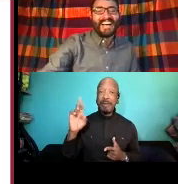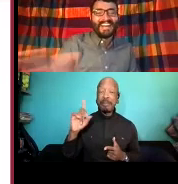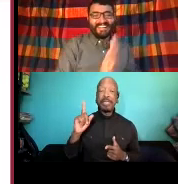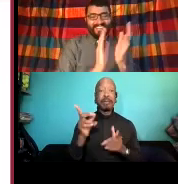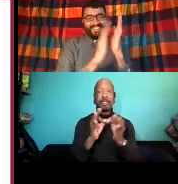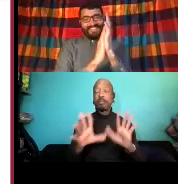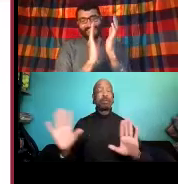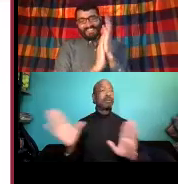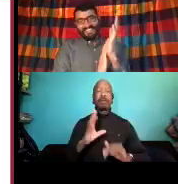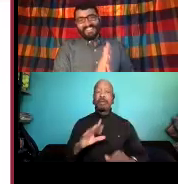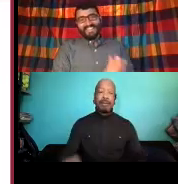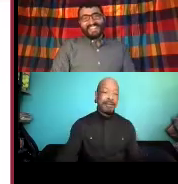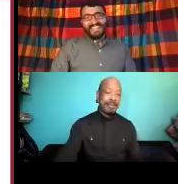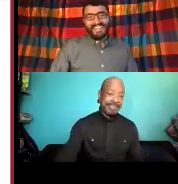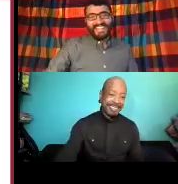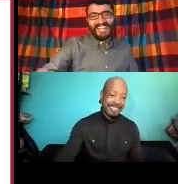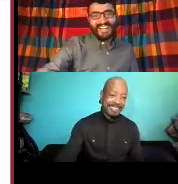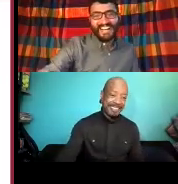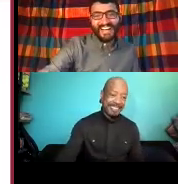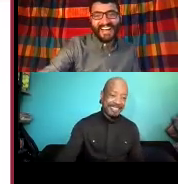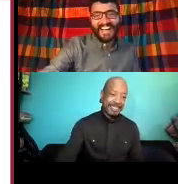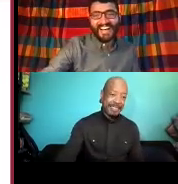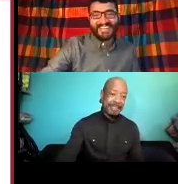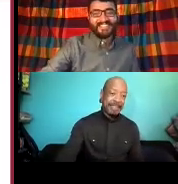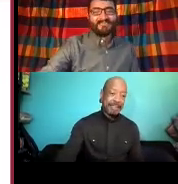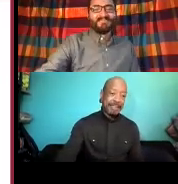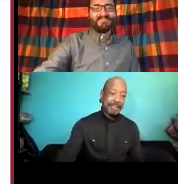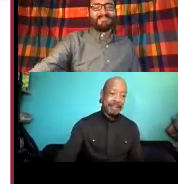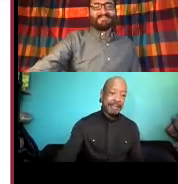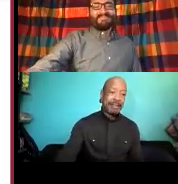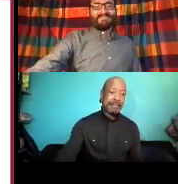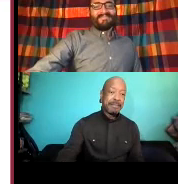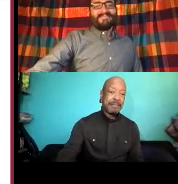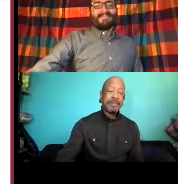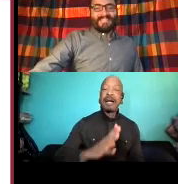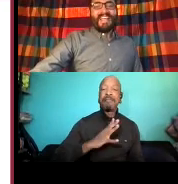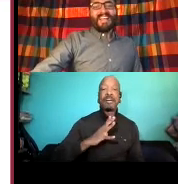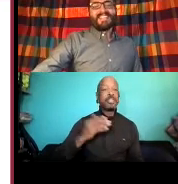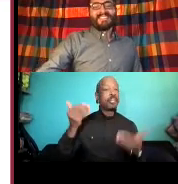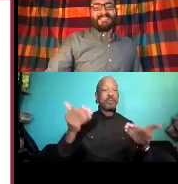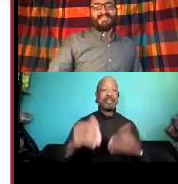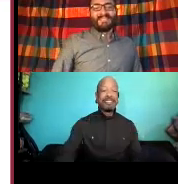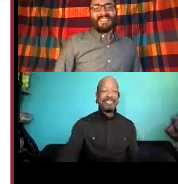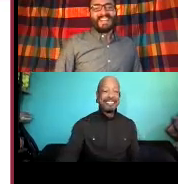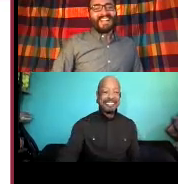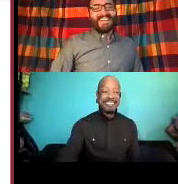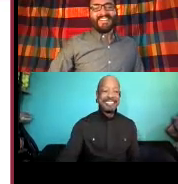job signing. So I just want to take a deep breath, allow him to rest his hands for a minute. I'm fine. You can go